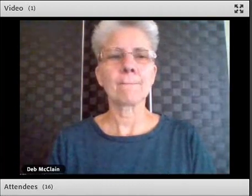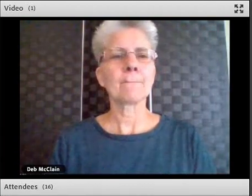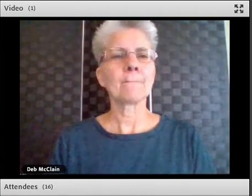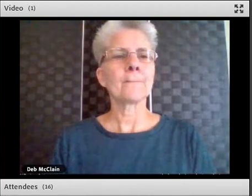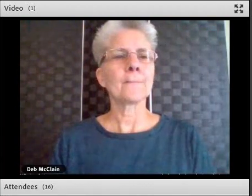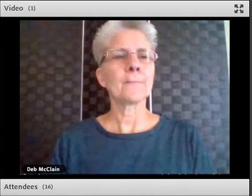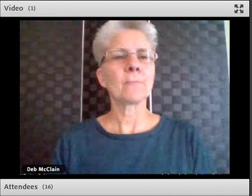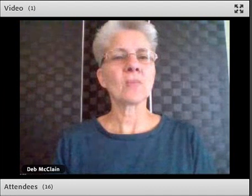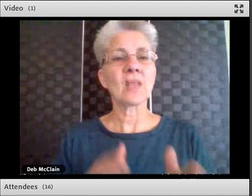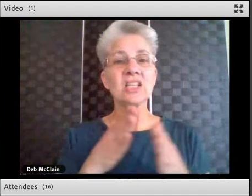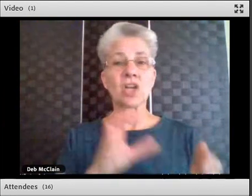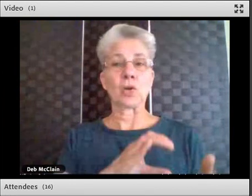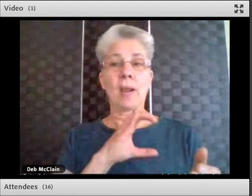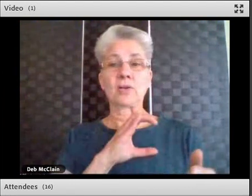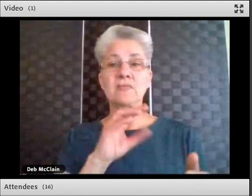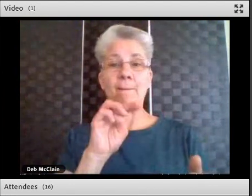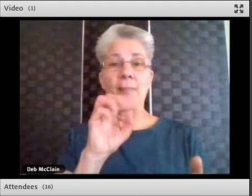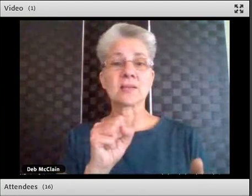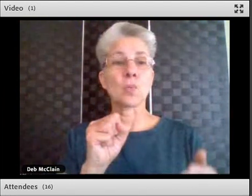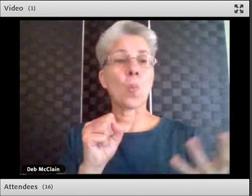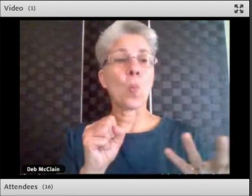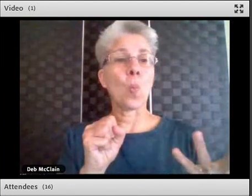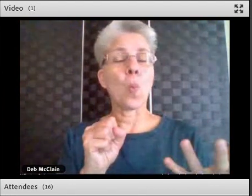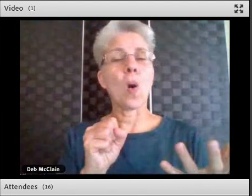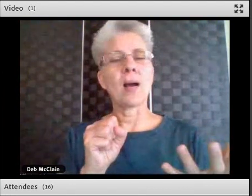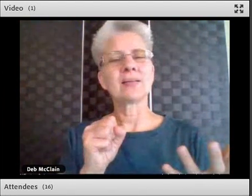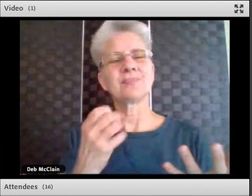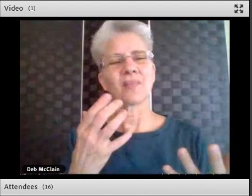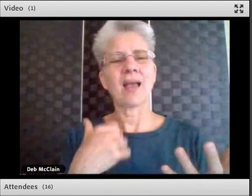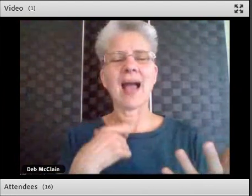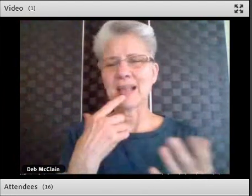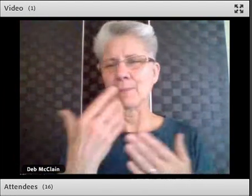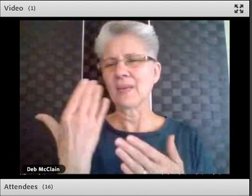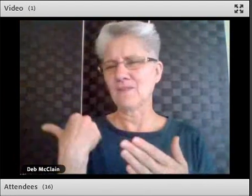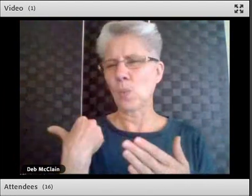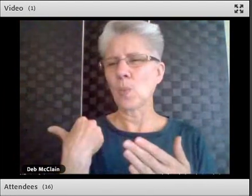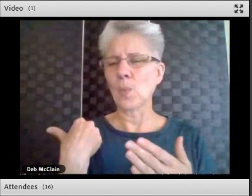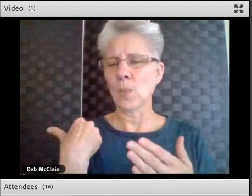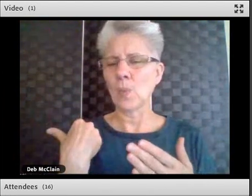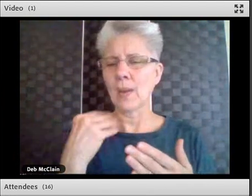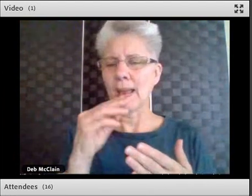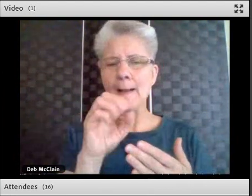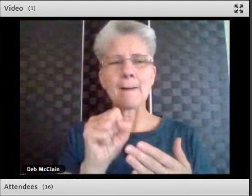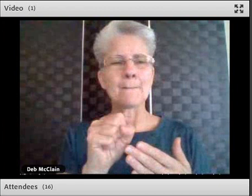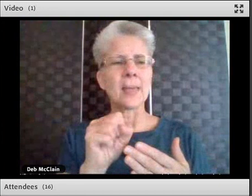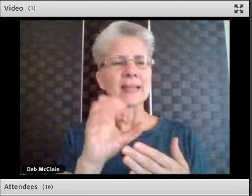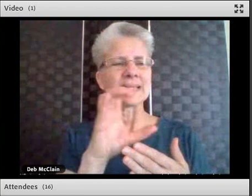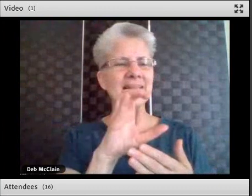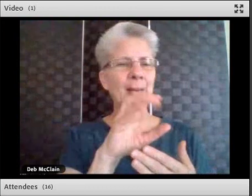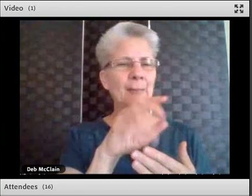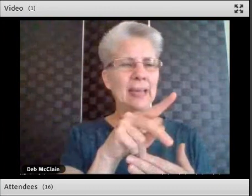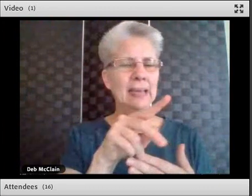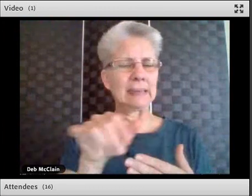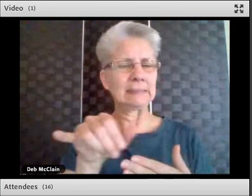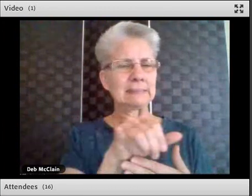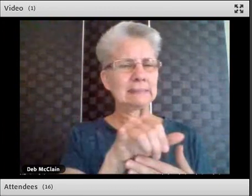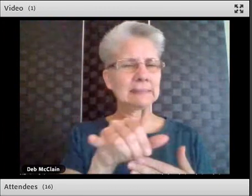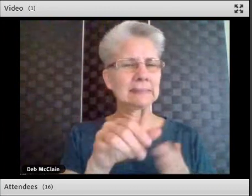Okay, general characteristics of MS. And as I said earlier, MS and CP sometimes